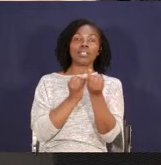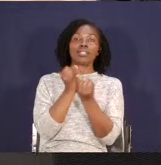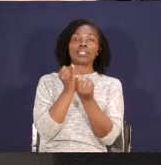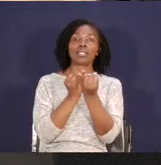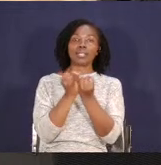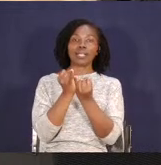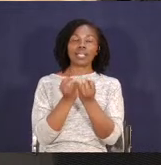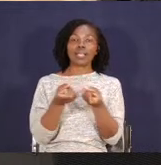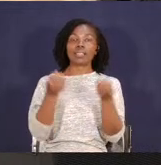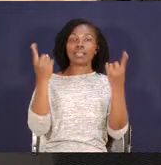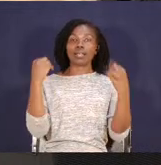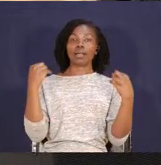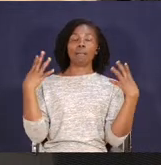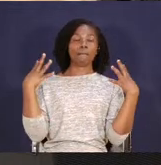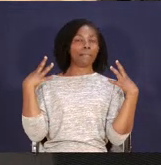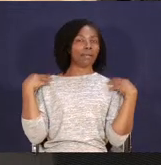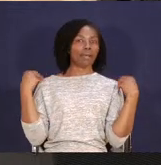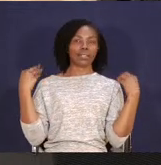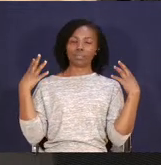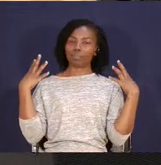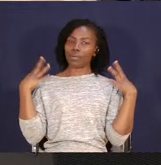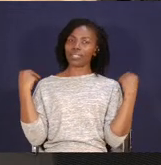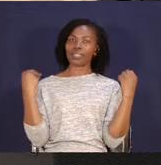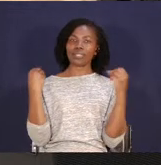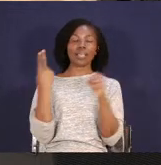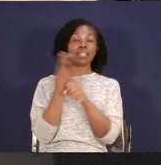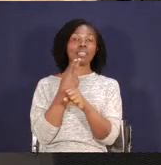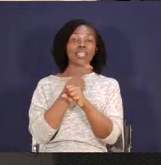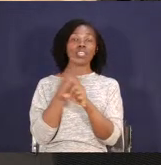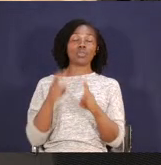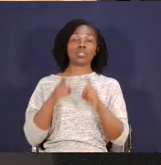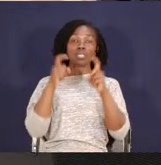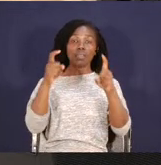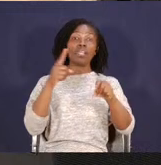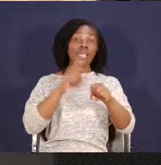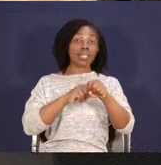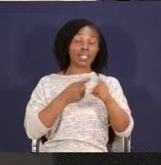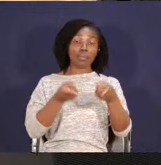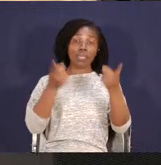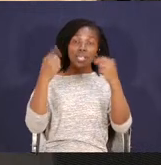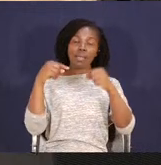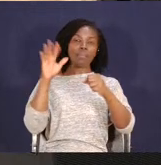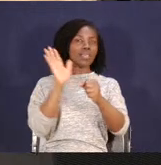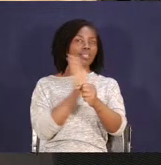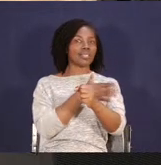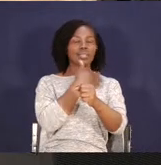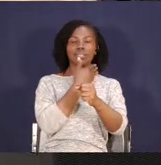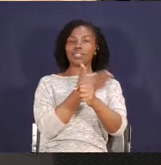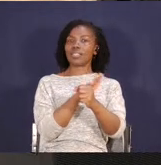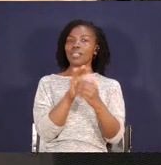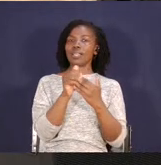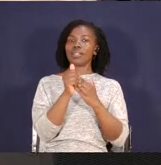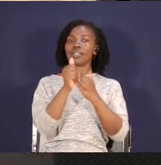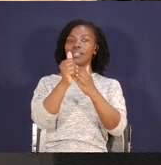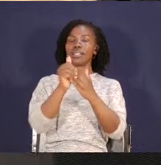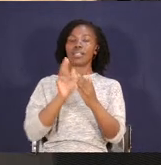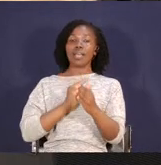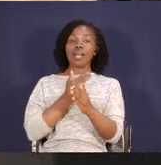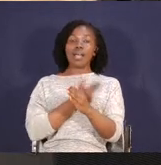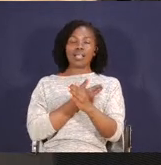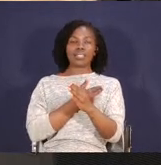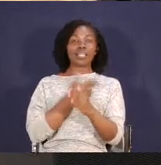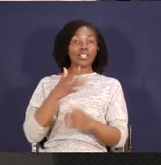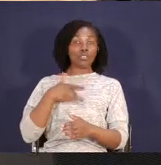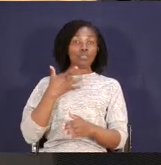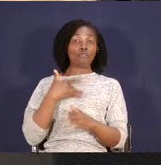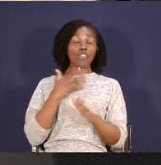to harmonize, and they're investing their gift. And when they come here, they lead us. And don't you feel